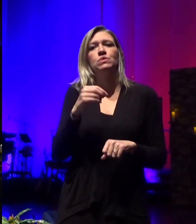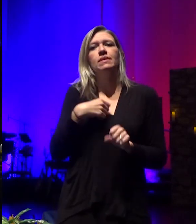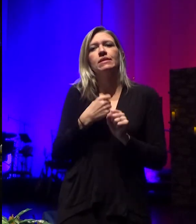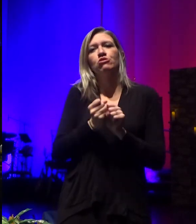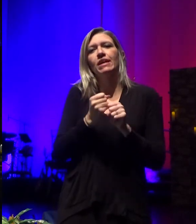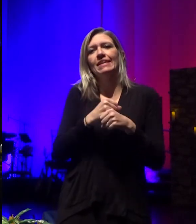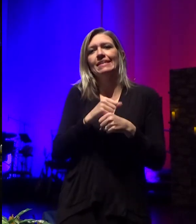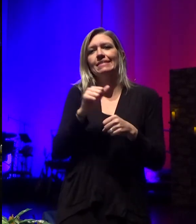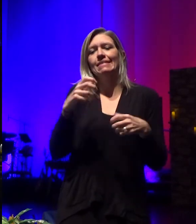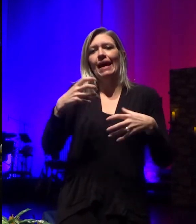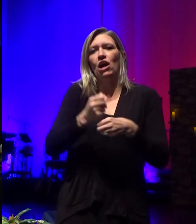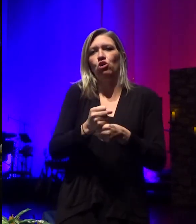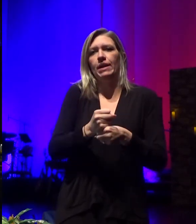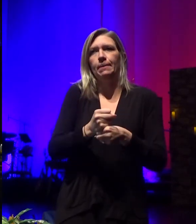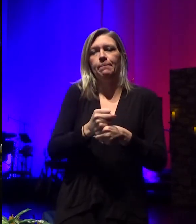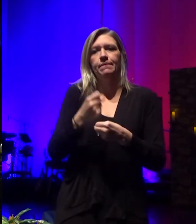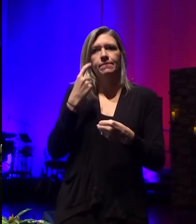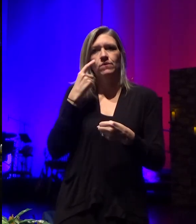for SOAR.